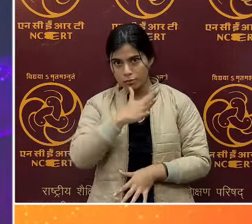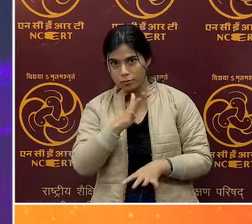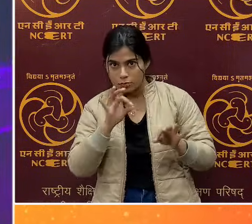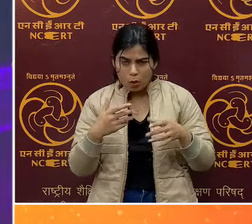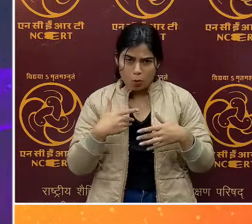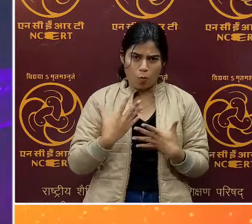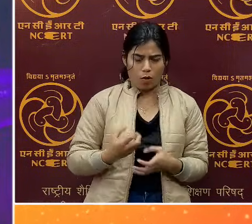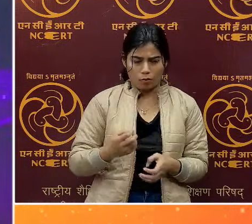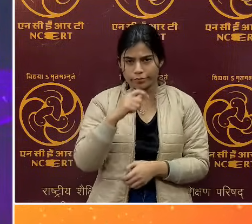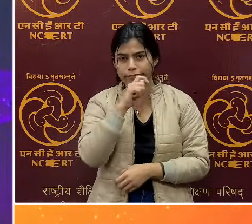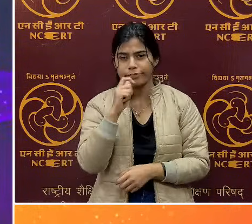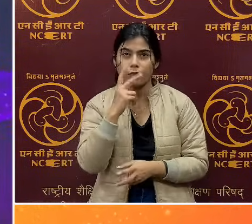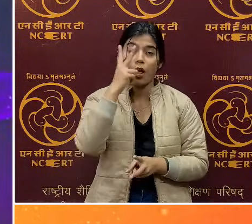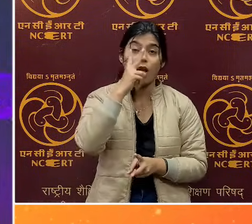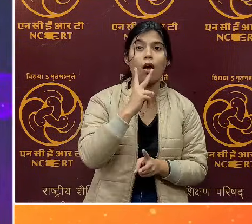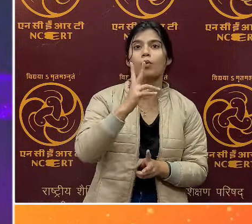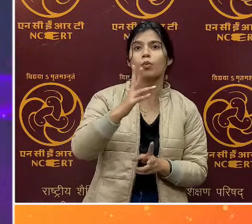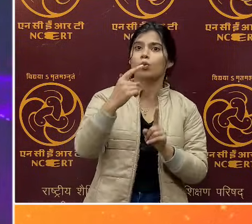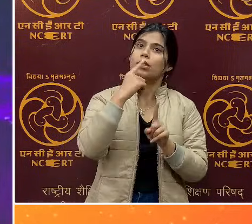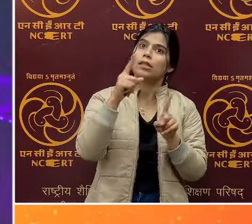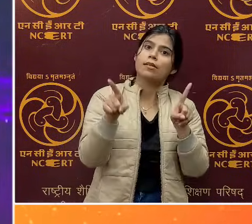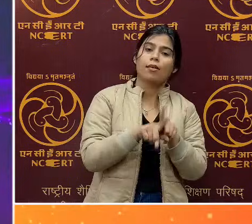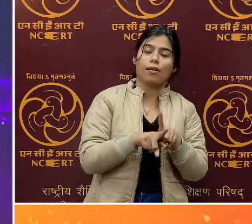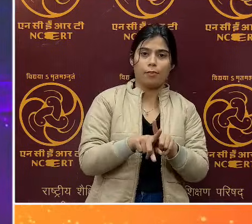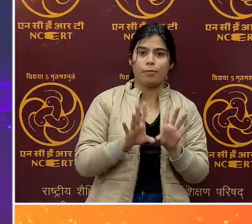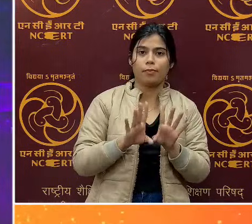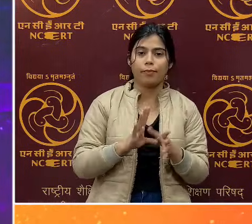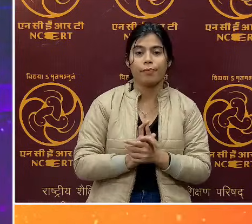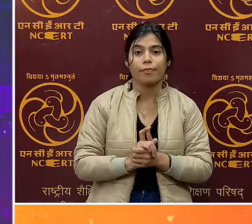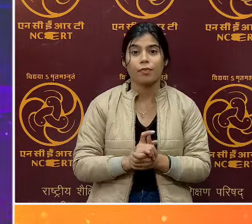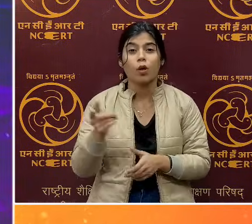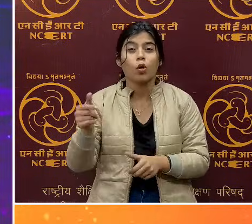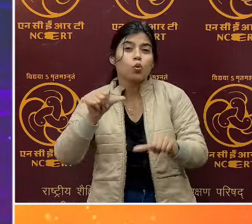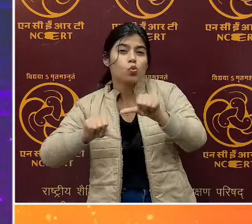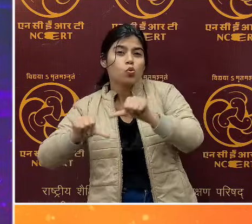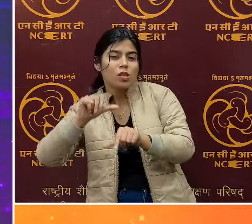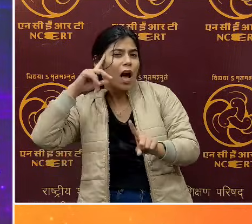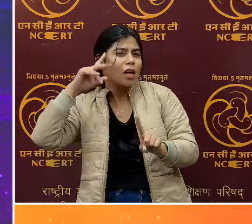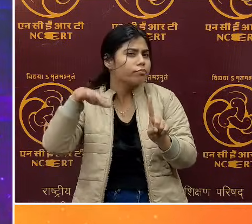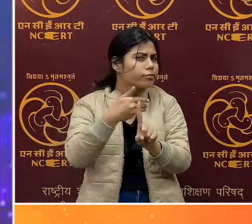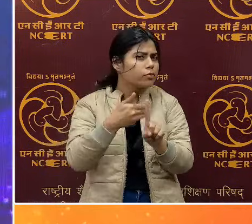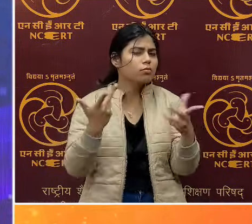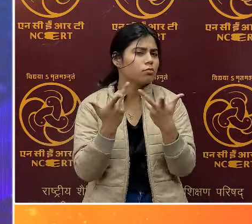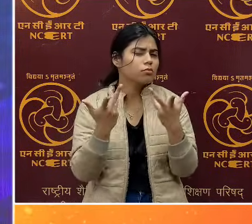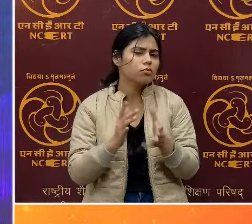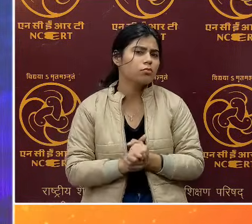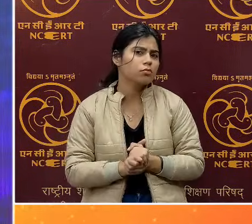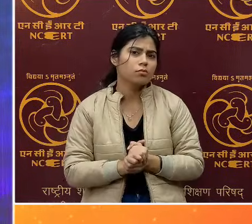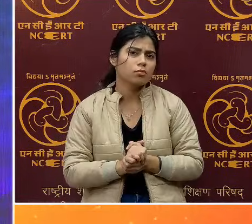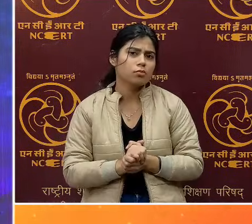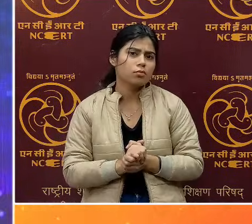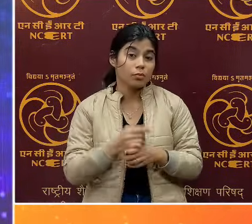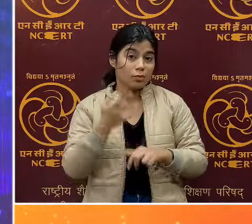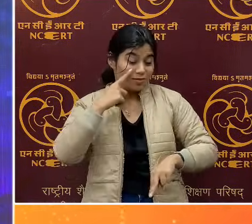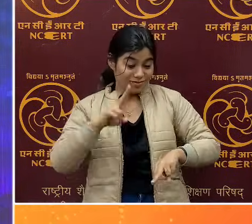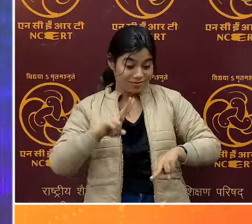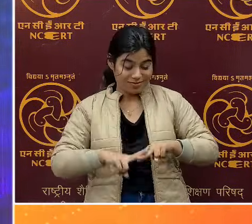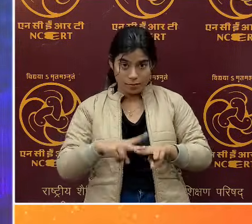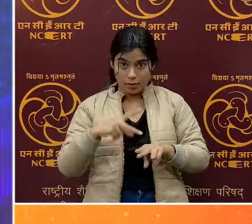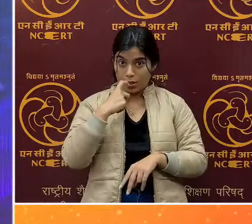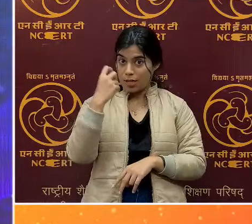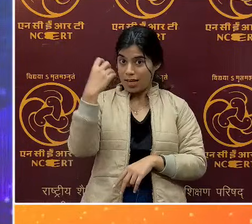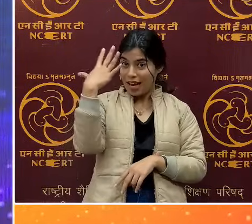mirror gives us the reflection. Now we'll just see what's the science behind it. Now what is happening? The light is